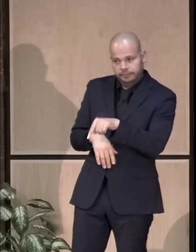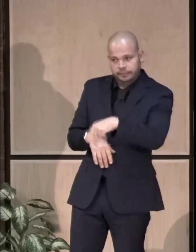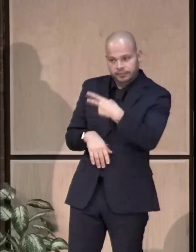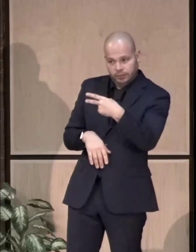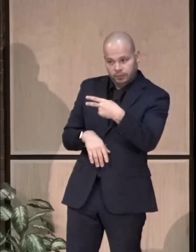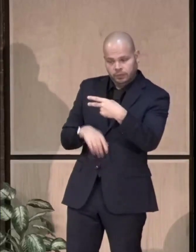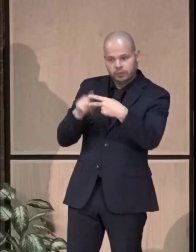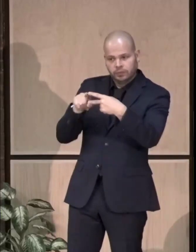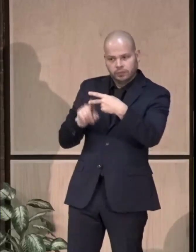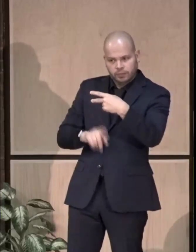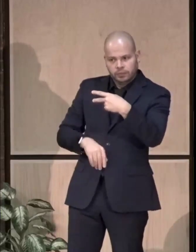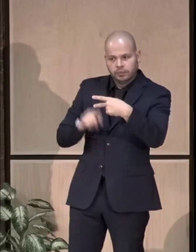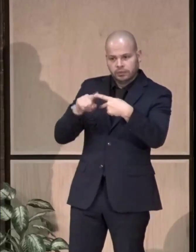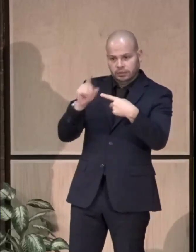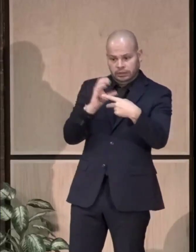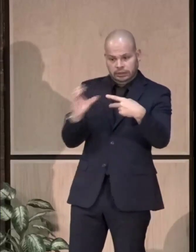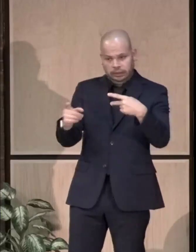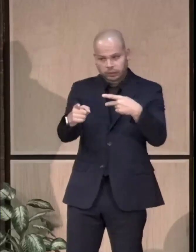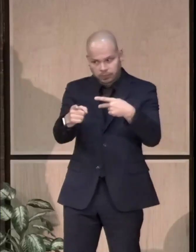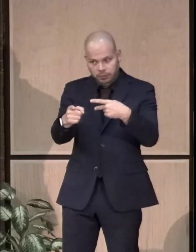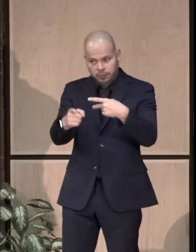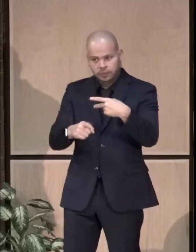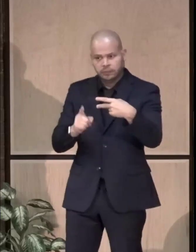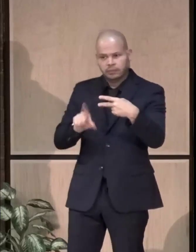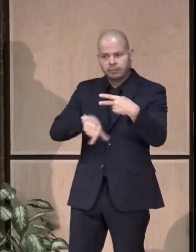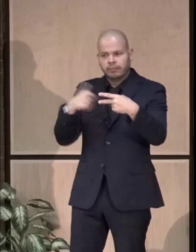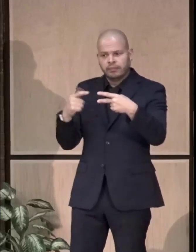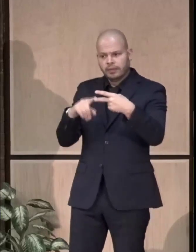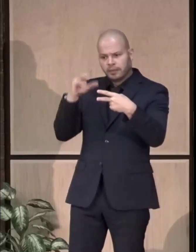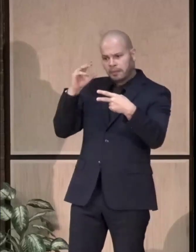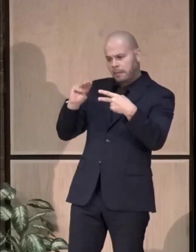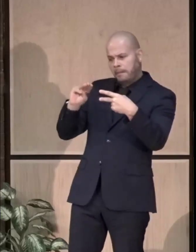Who's Michael Connor? Master Sergeant Connor.